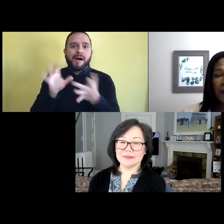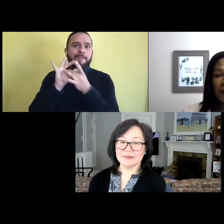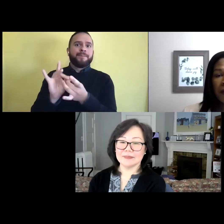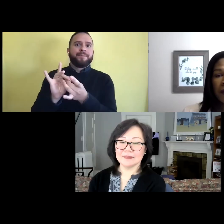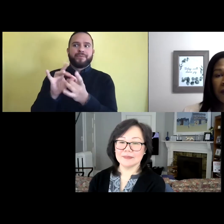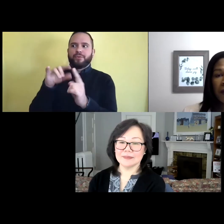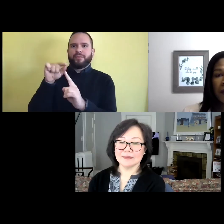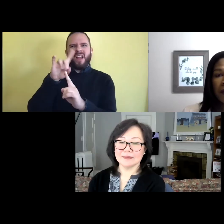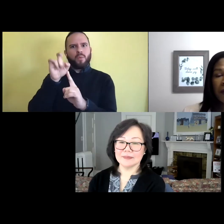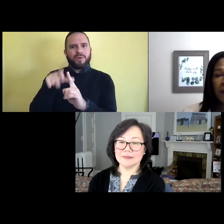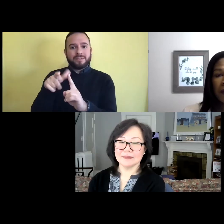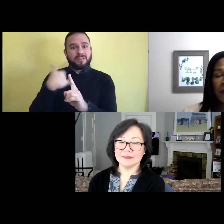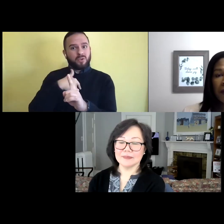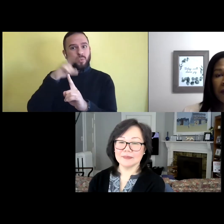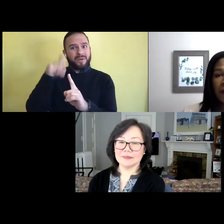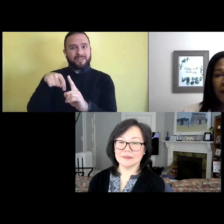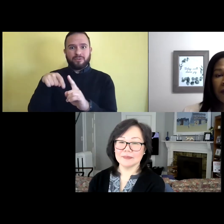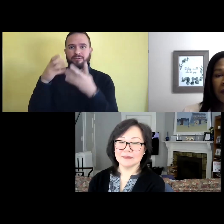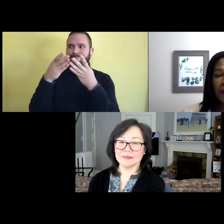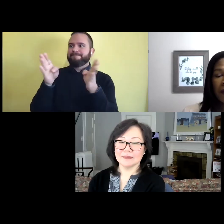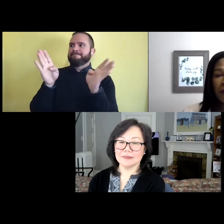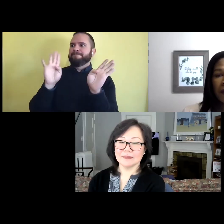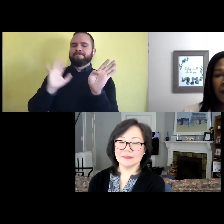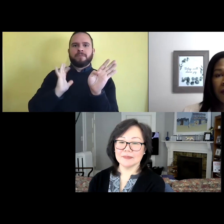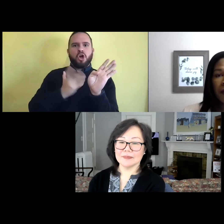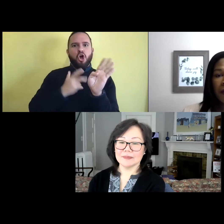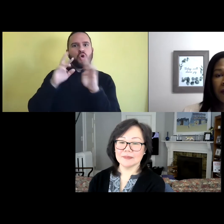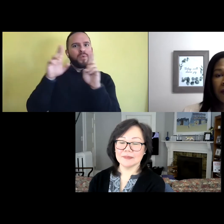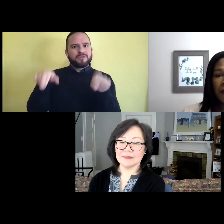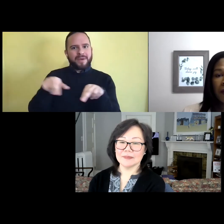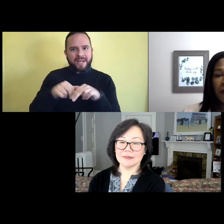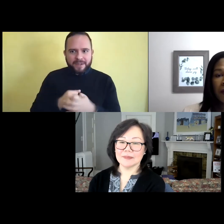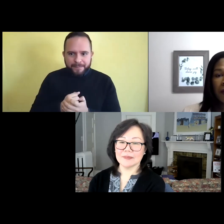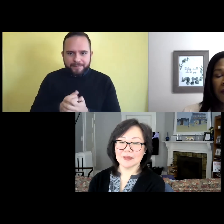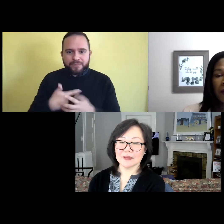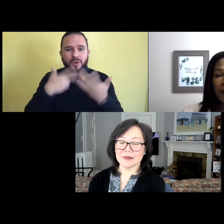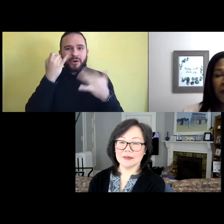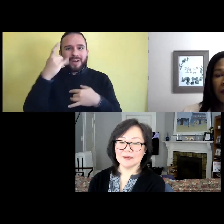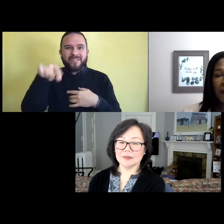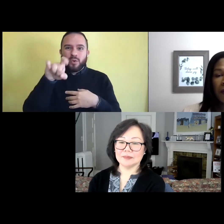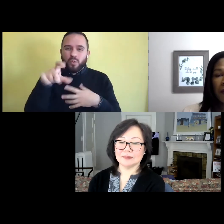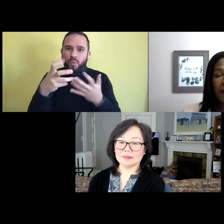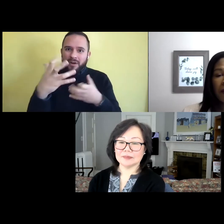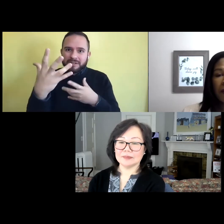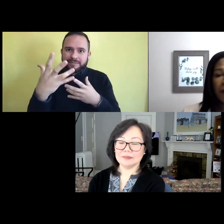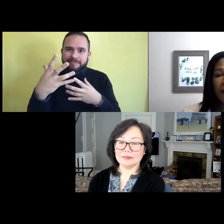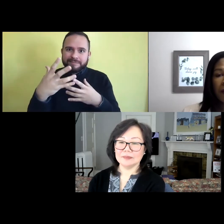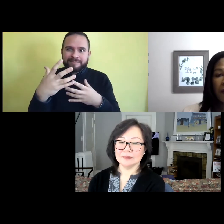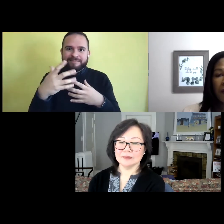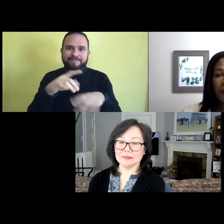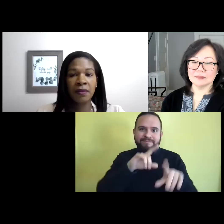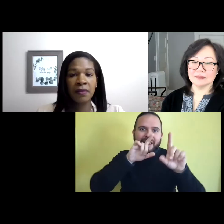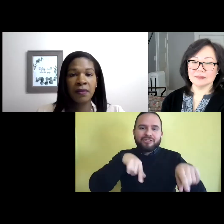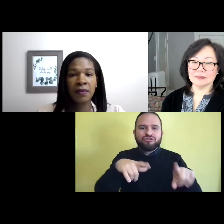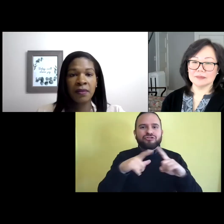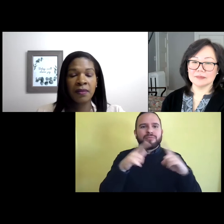to whiten our resumes? And I don't know if anybody wants to take that on, but I will say that I don't